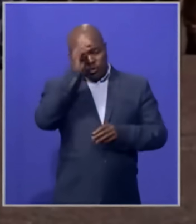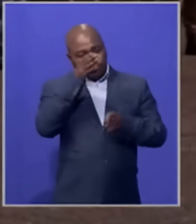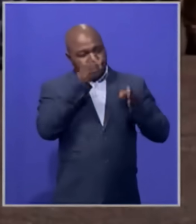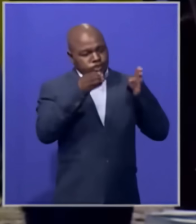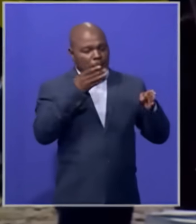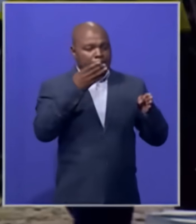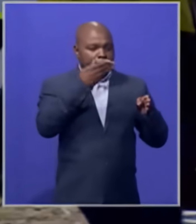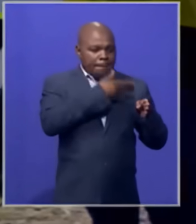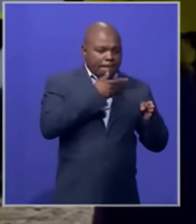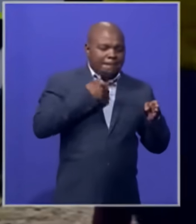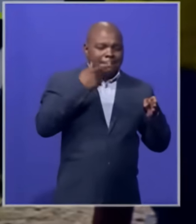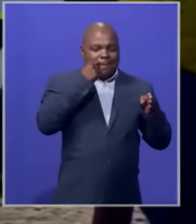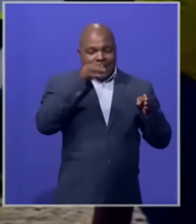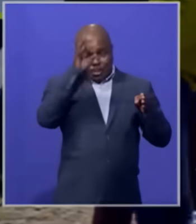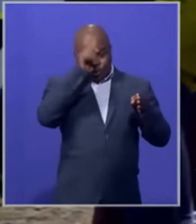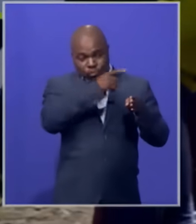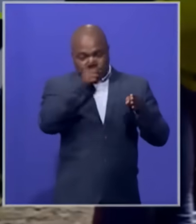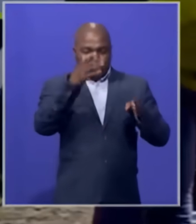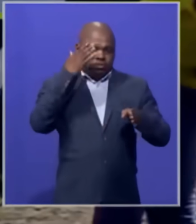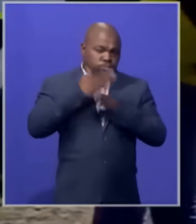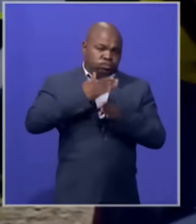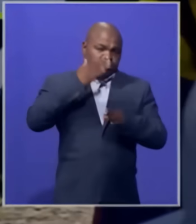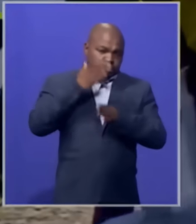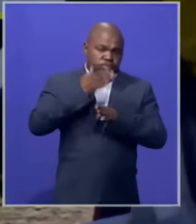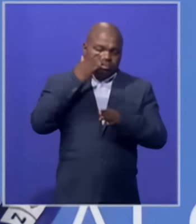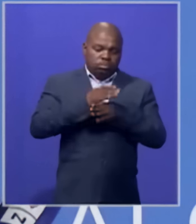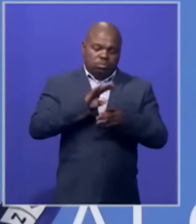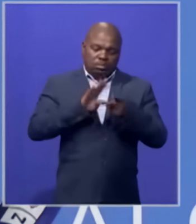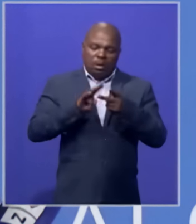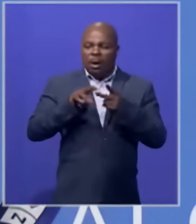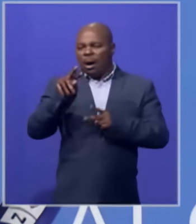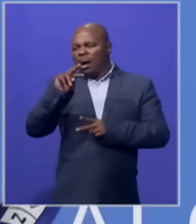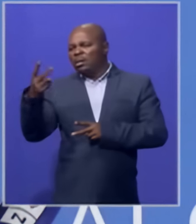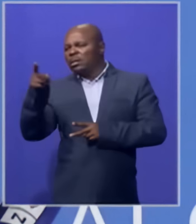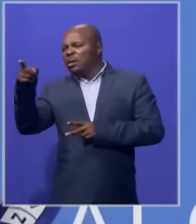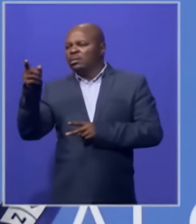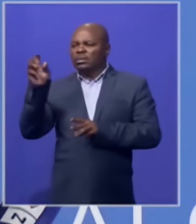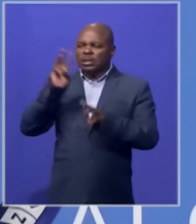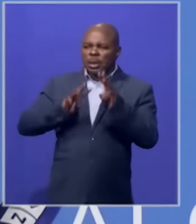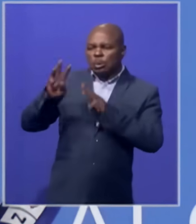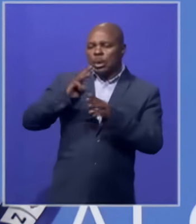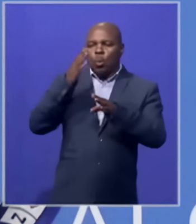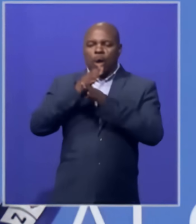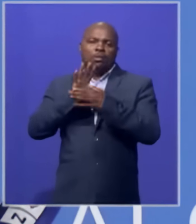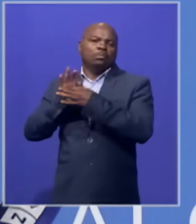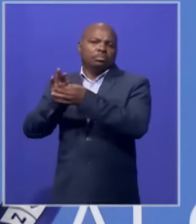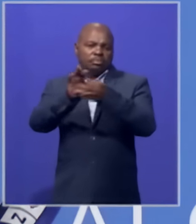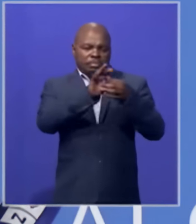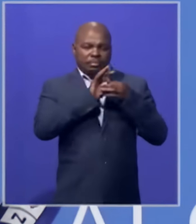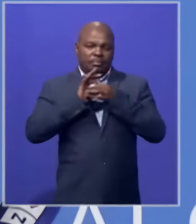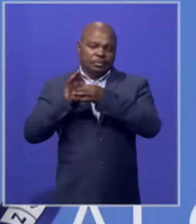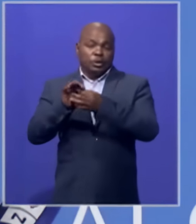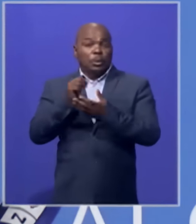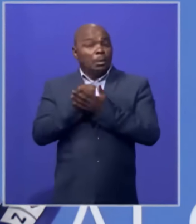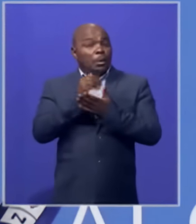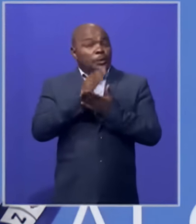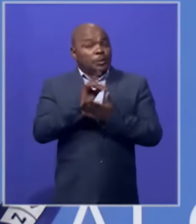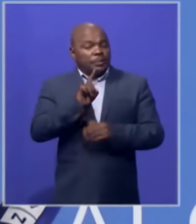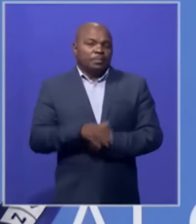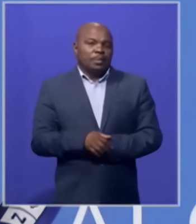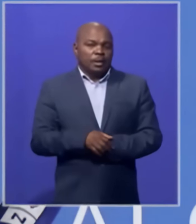men and women in blue are working closely with other law enforcement agencies to continue